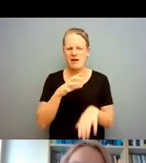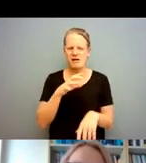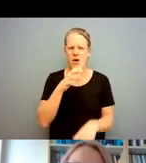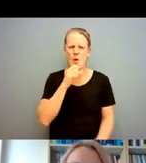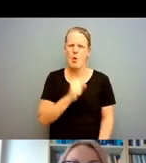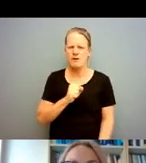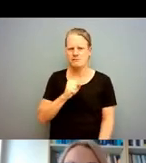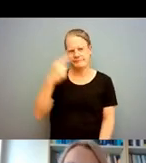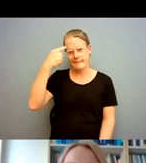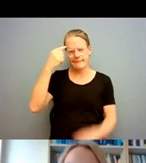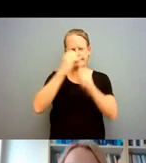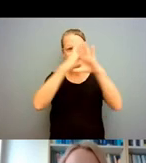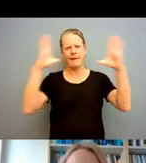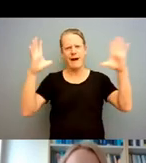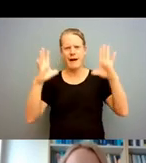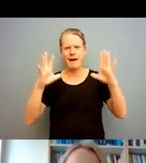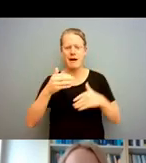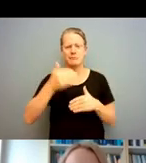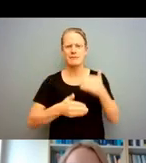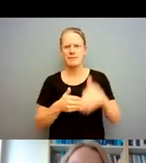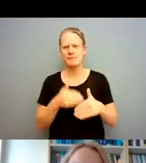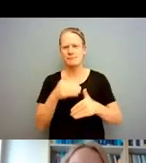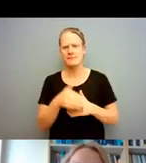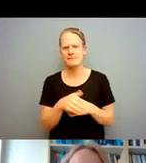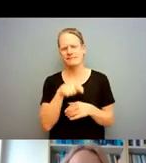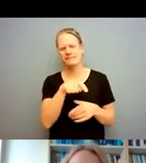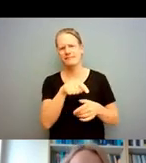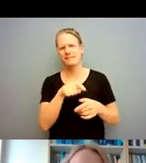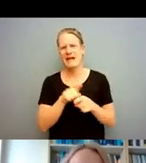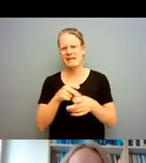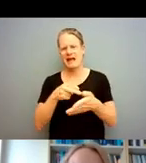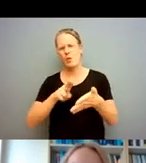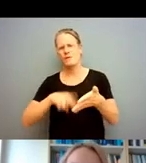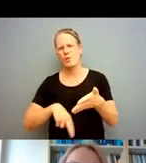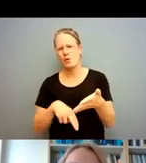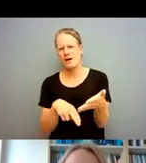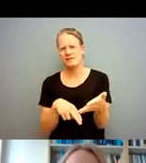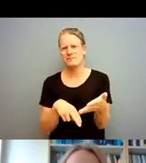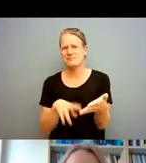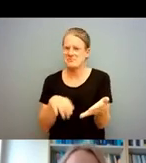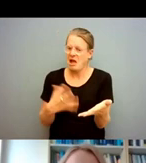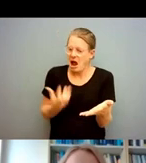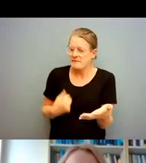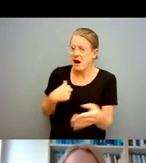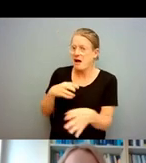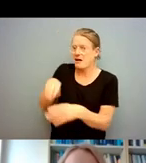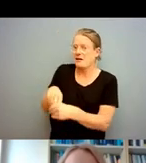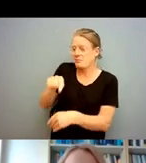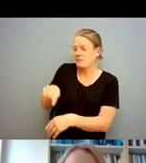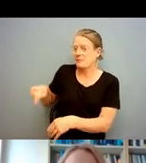is in fact based on international human rights standards. And it is